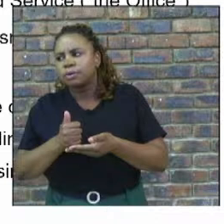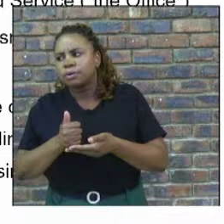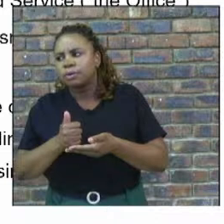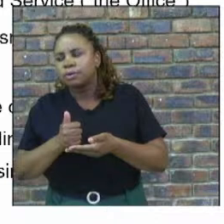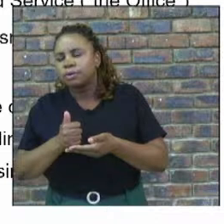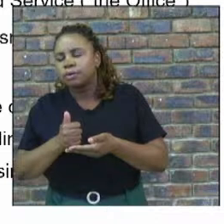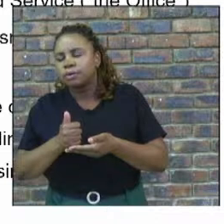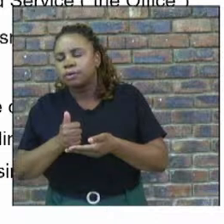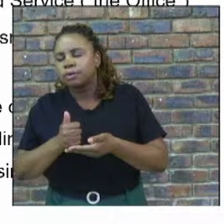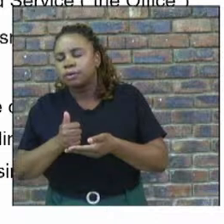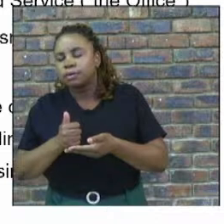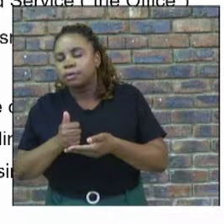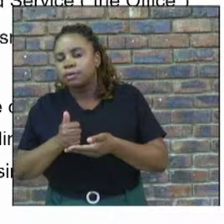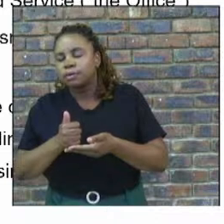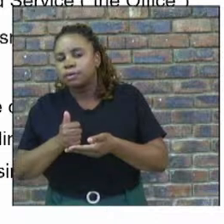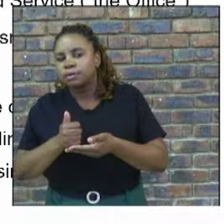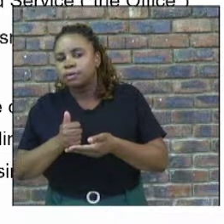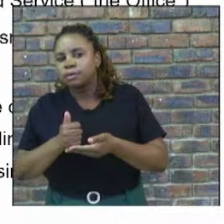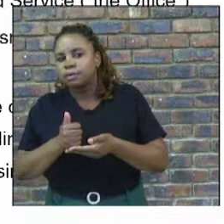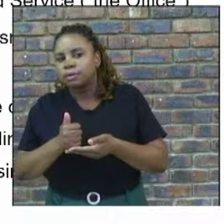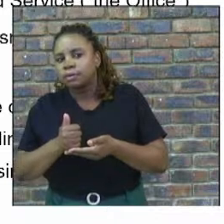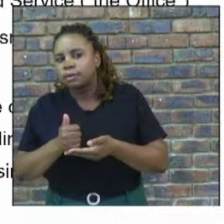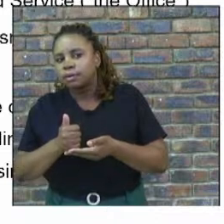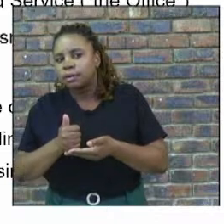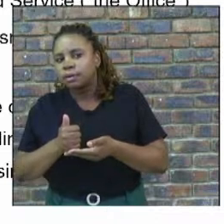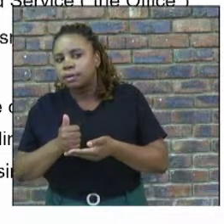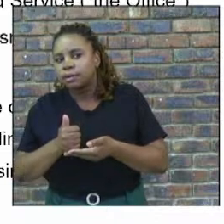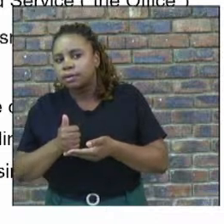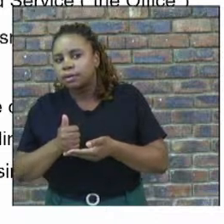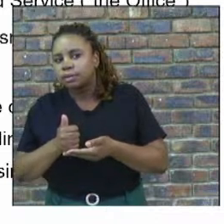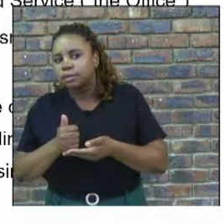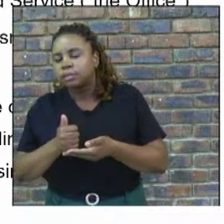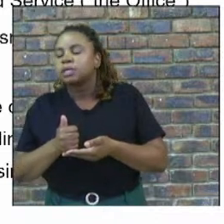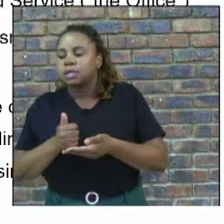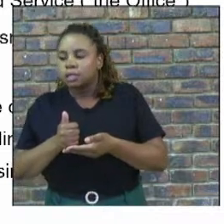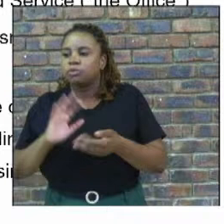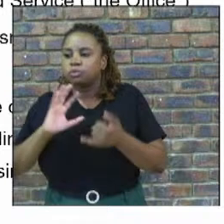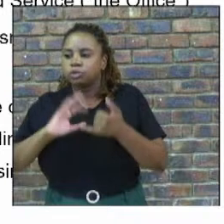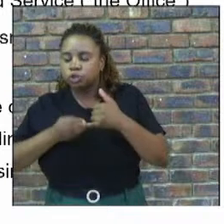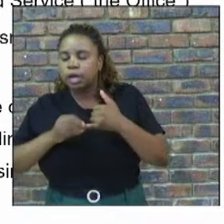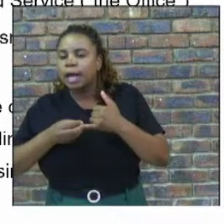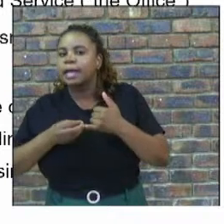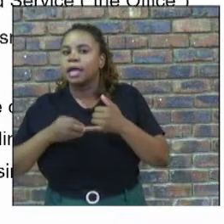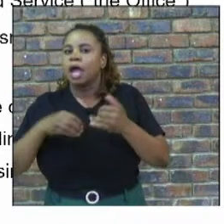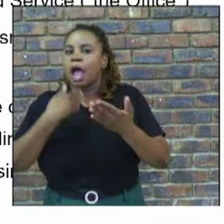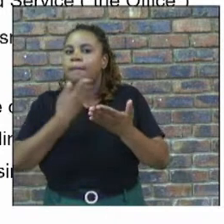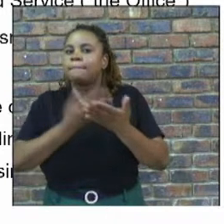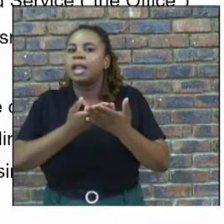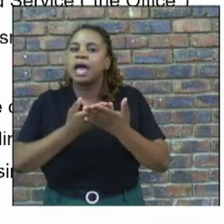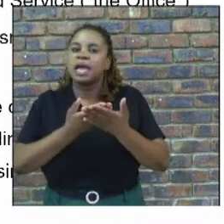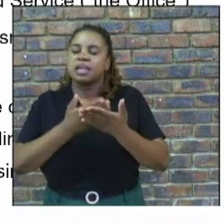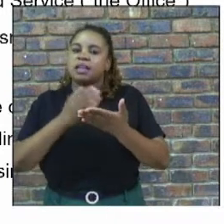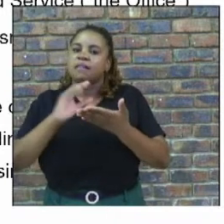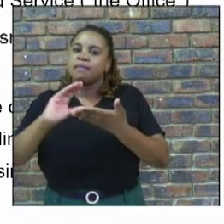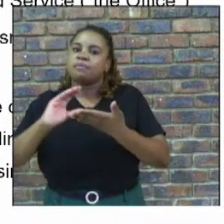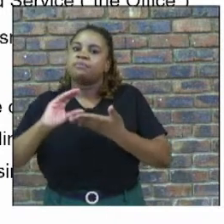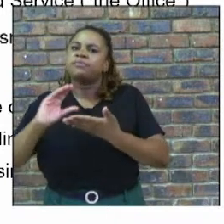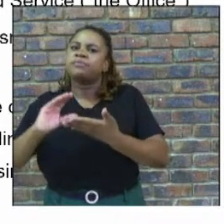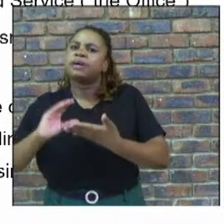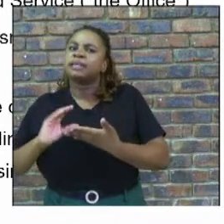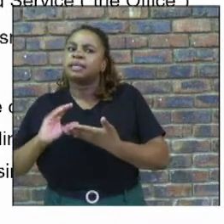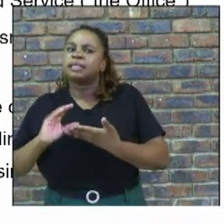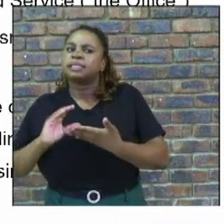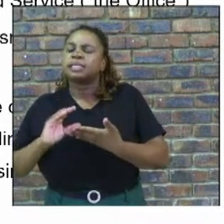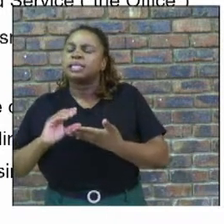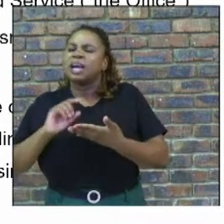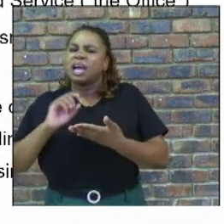other offices, CFA, to apply for finance. And you may find that it becomes a challenge to our people